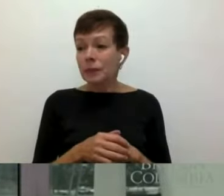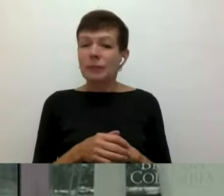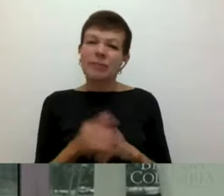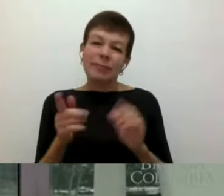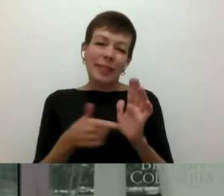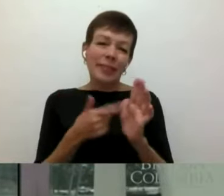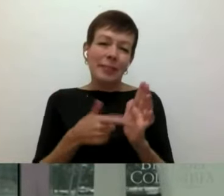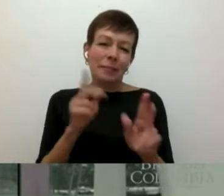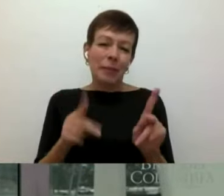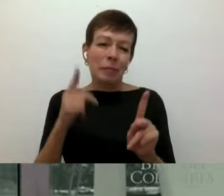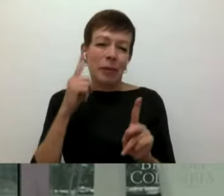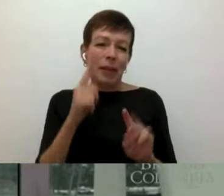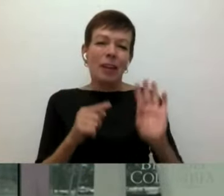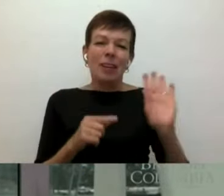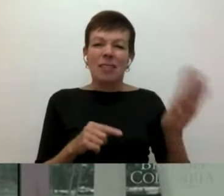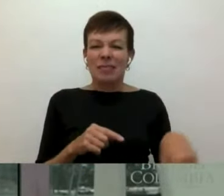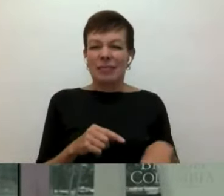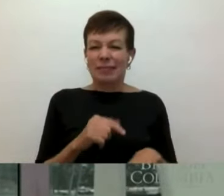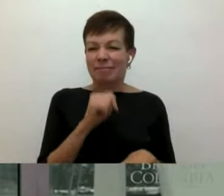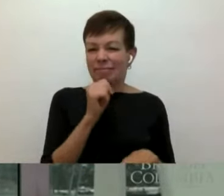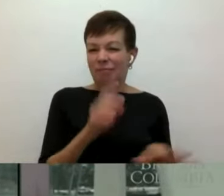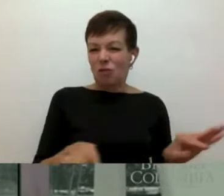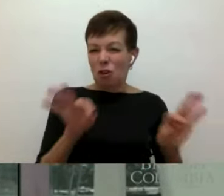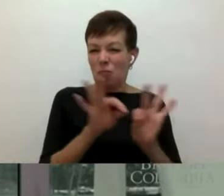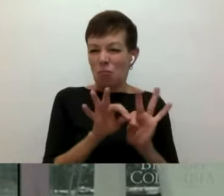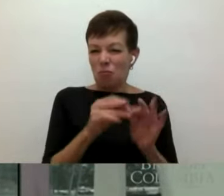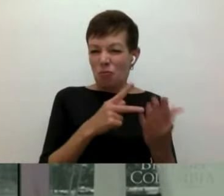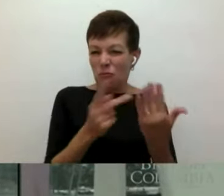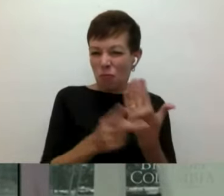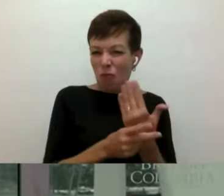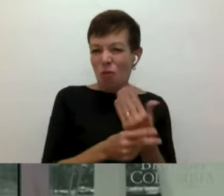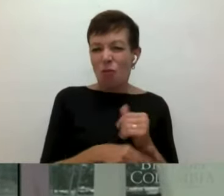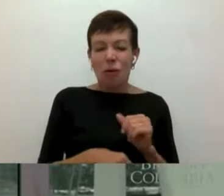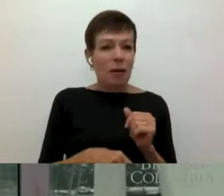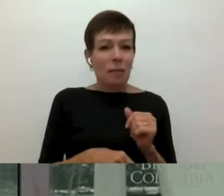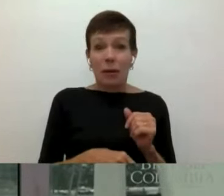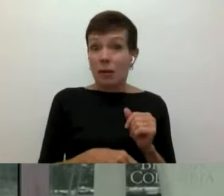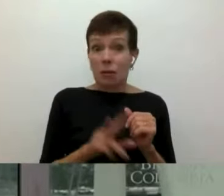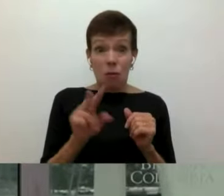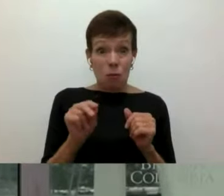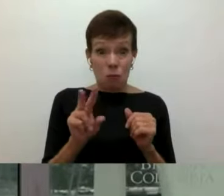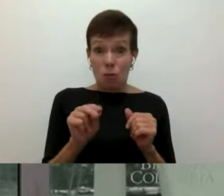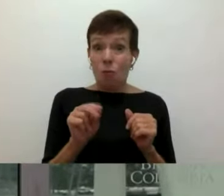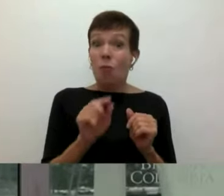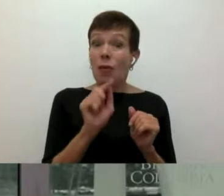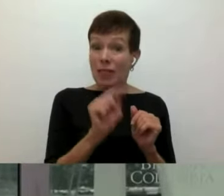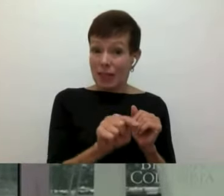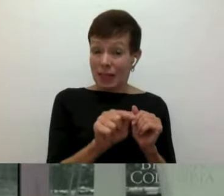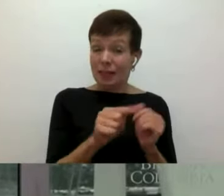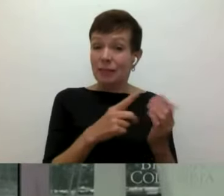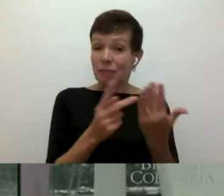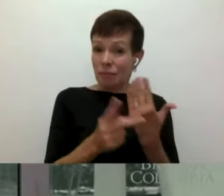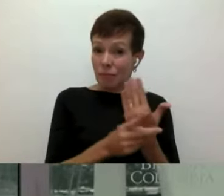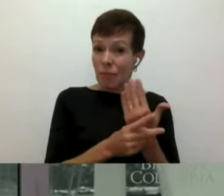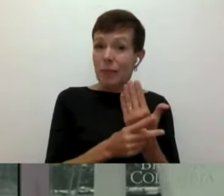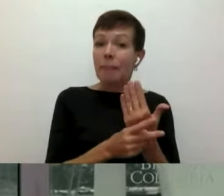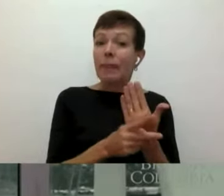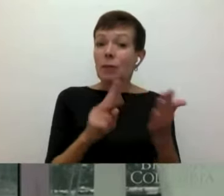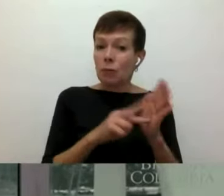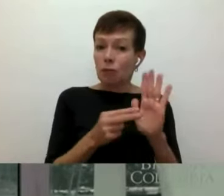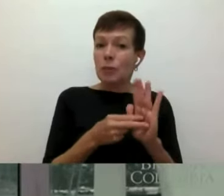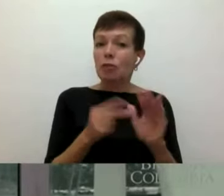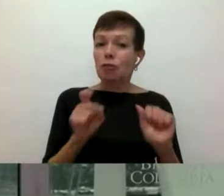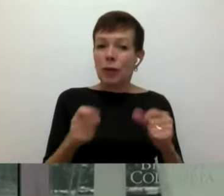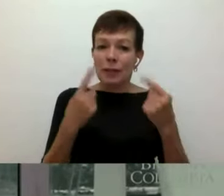people sometimes think that these are not essential programs. These are make-work programs. They're the very opposite of that.